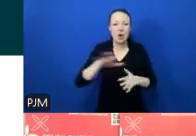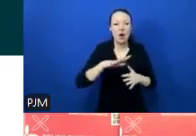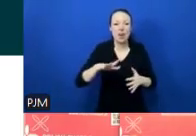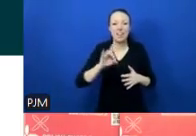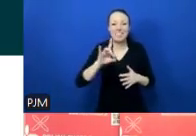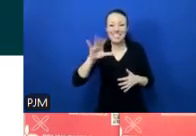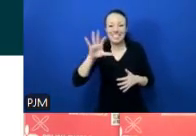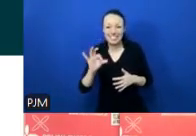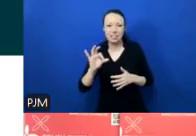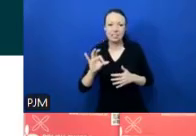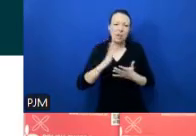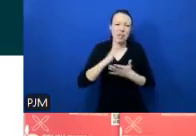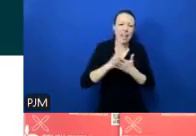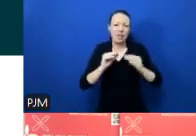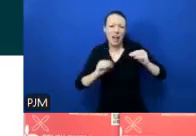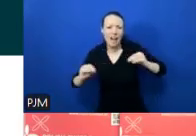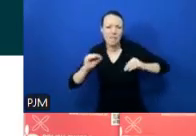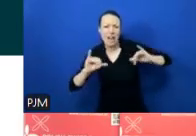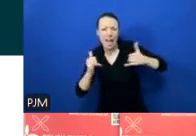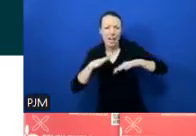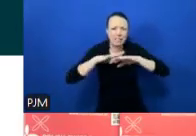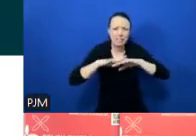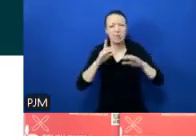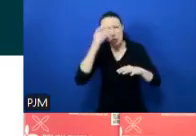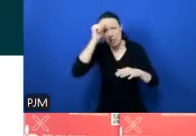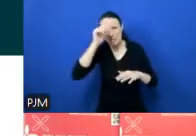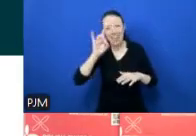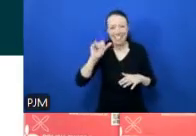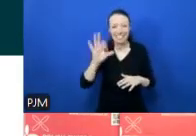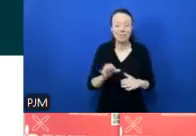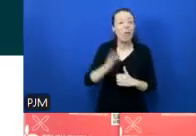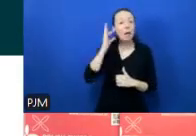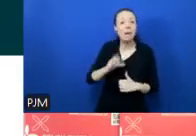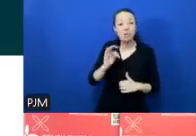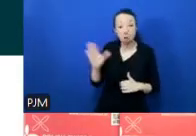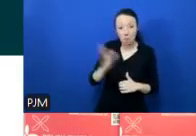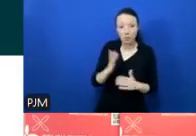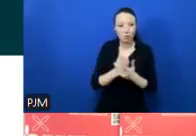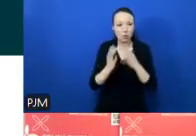the geographical system management, GIS, and as we have already said,